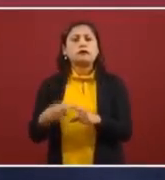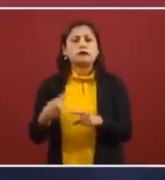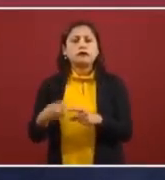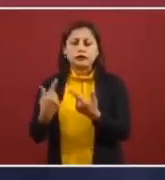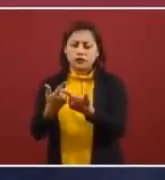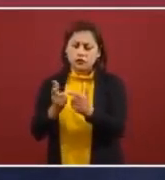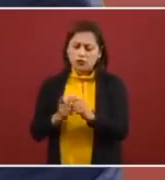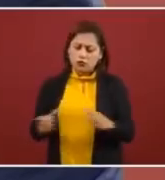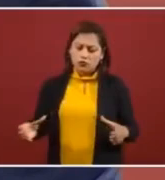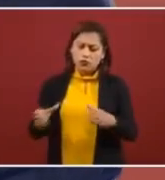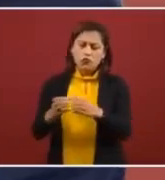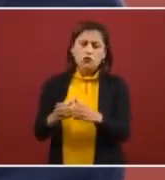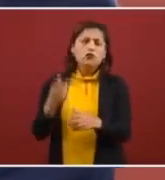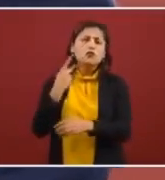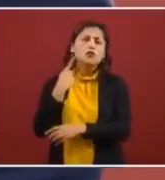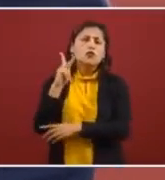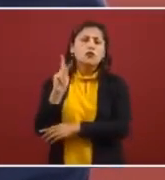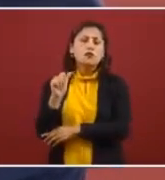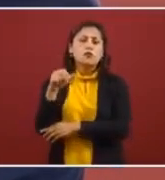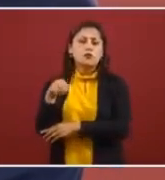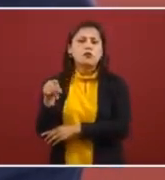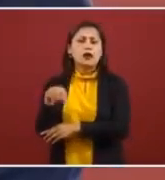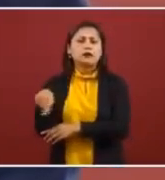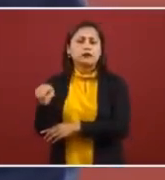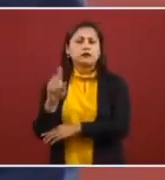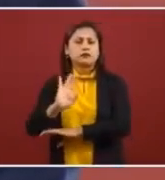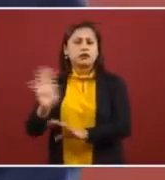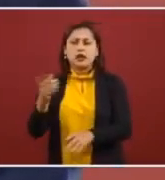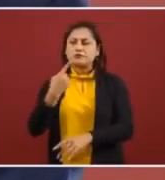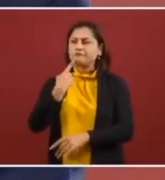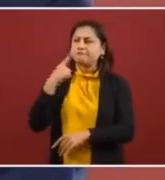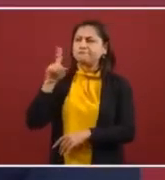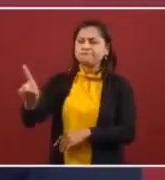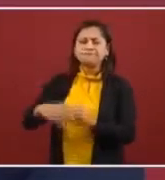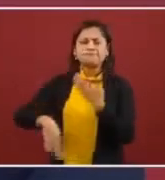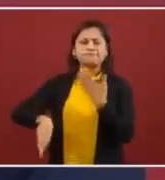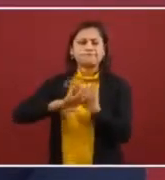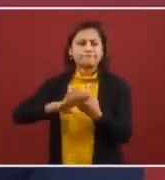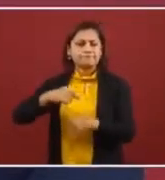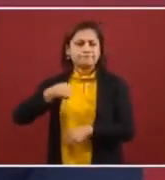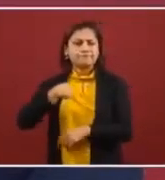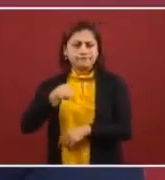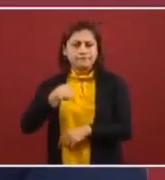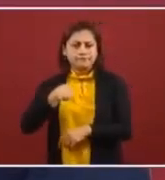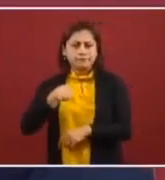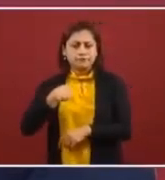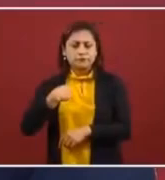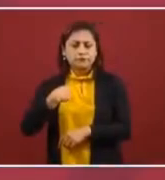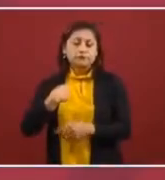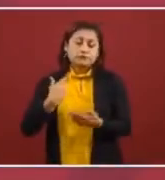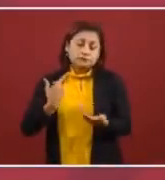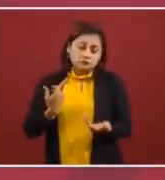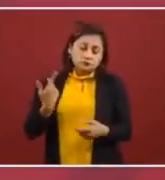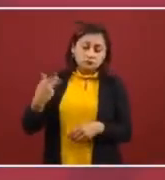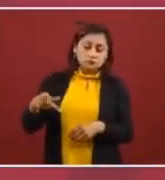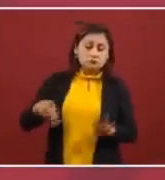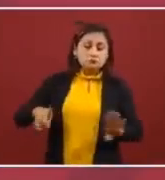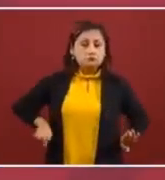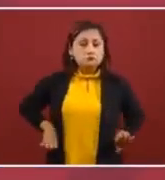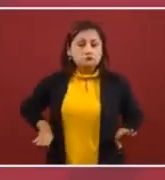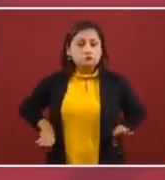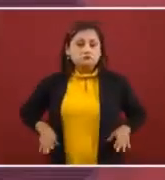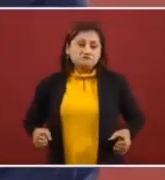so the directors of the PAN, which is the party, kind of like the equivalent of the